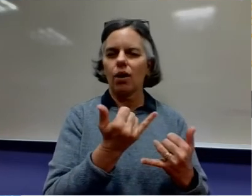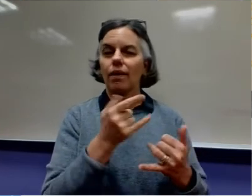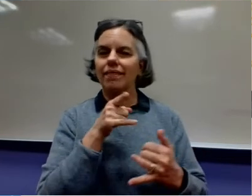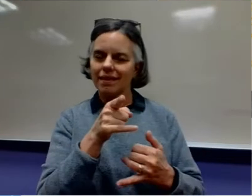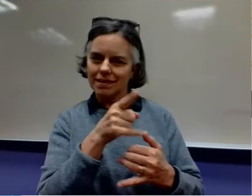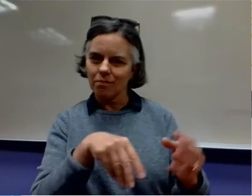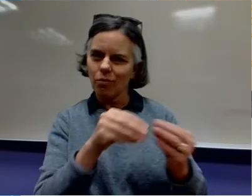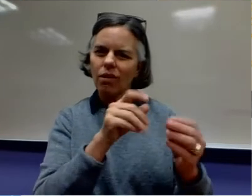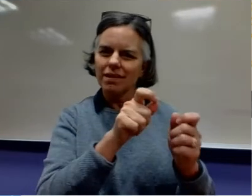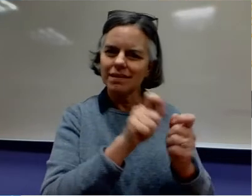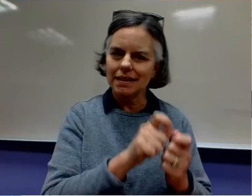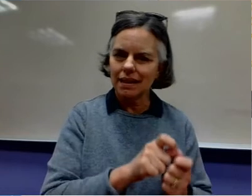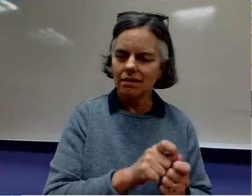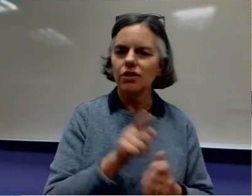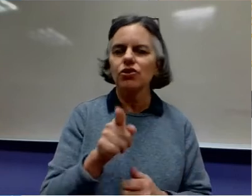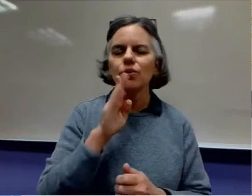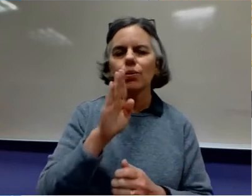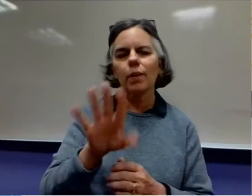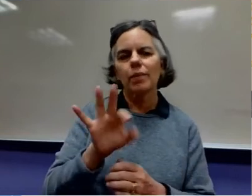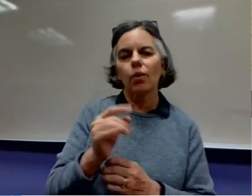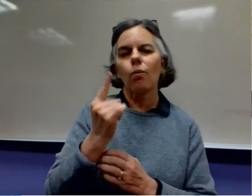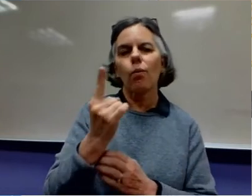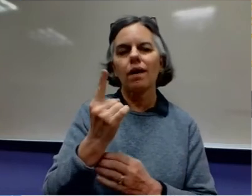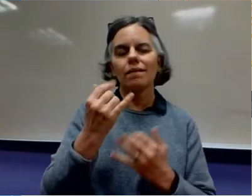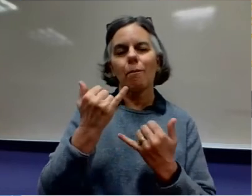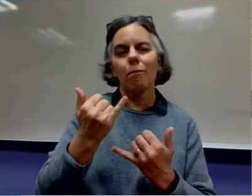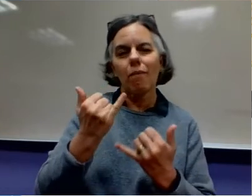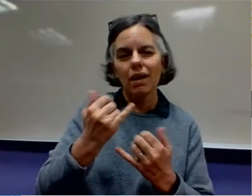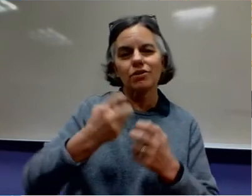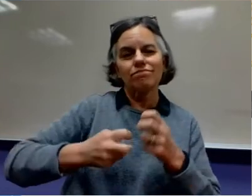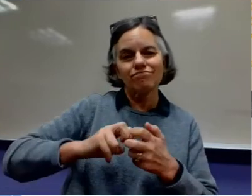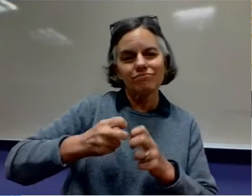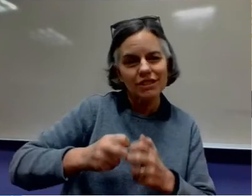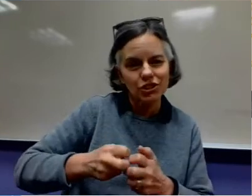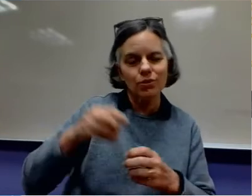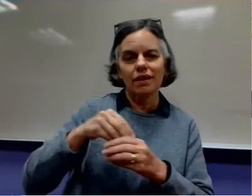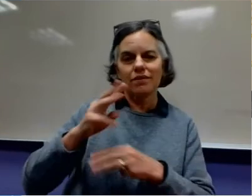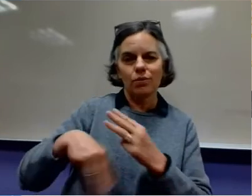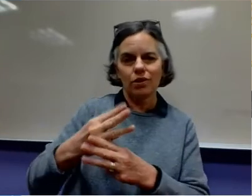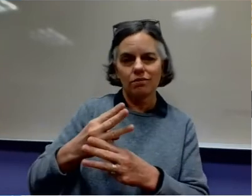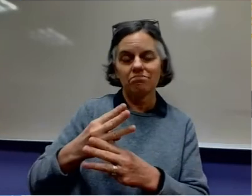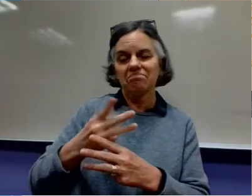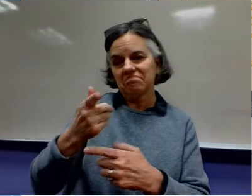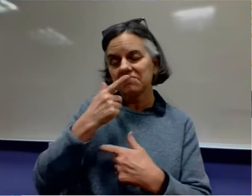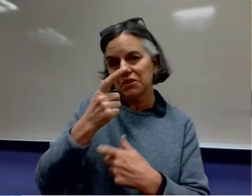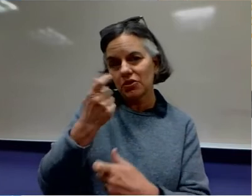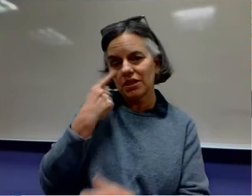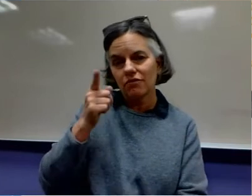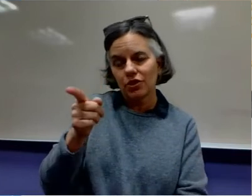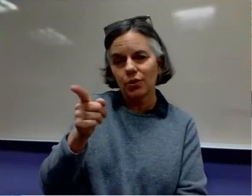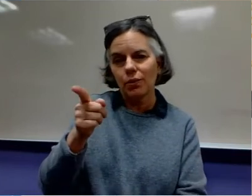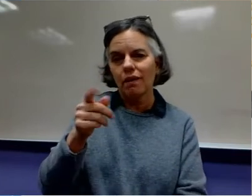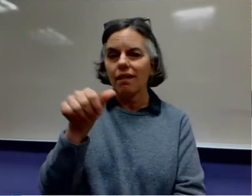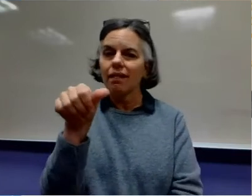So you'll choose one modern issue in the world that interests you.